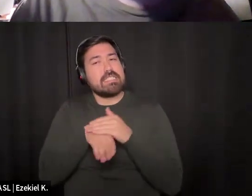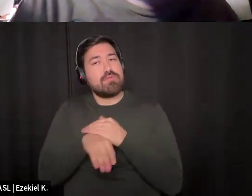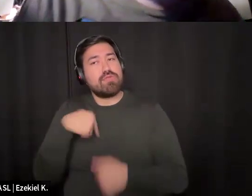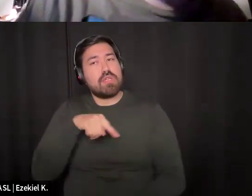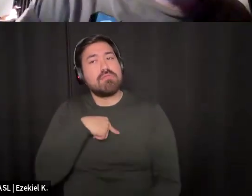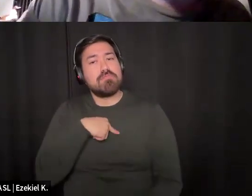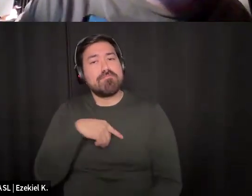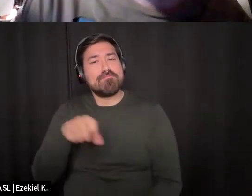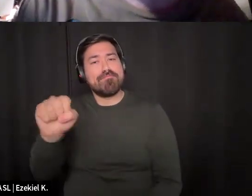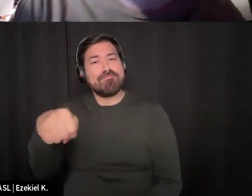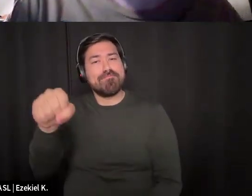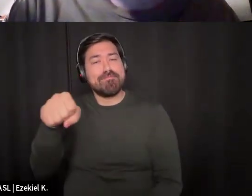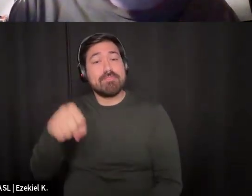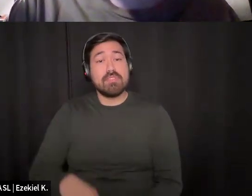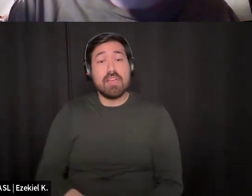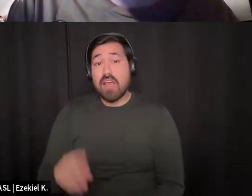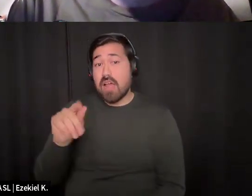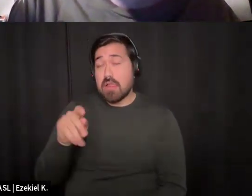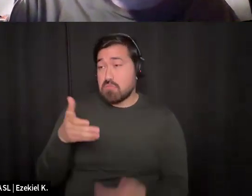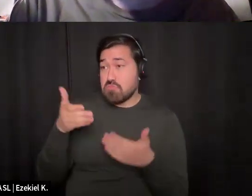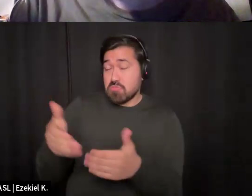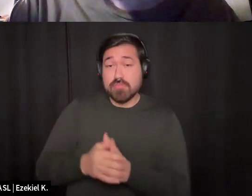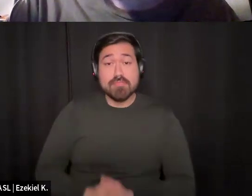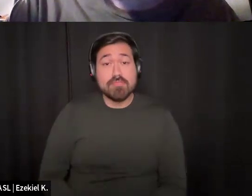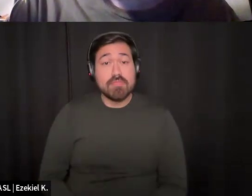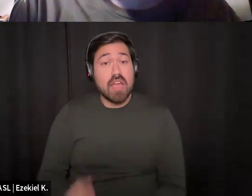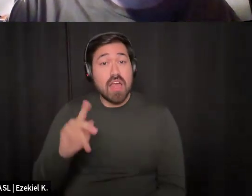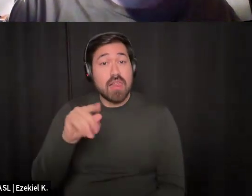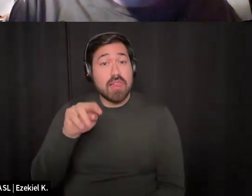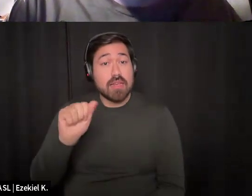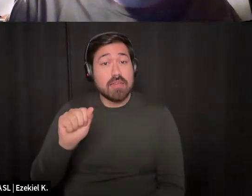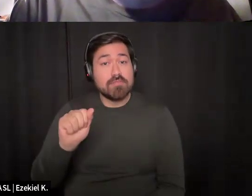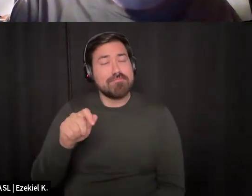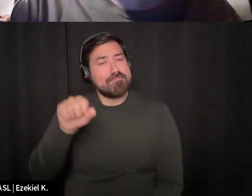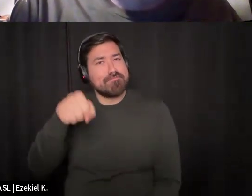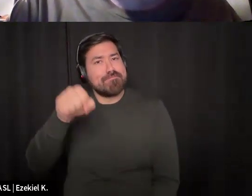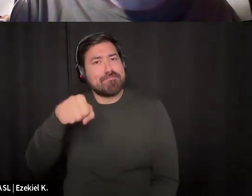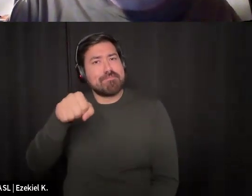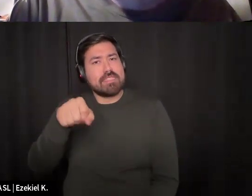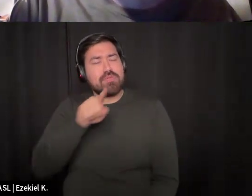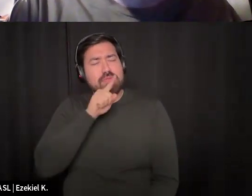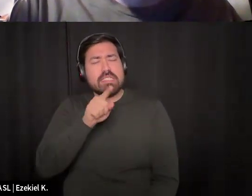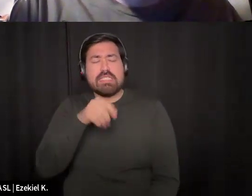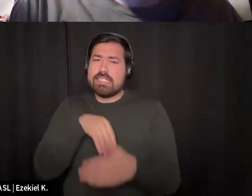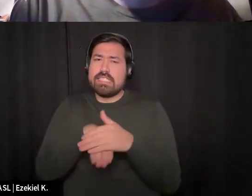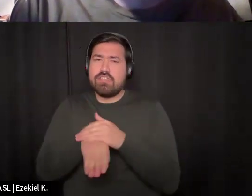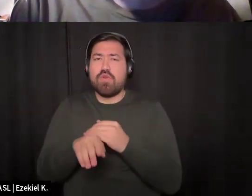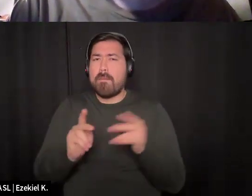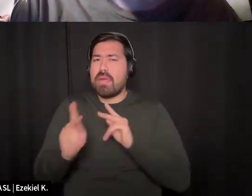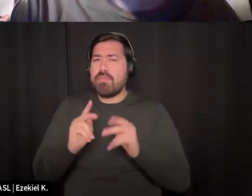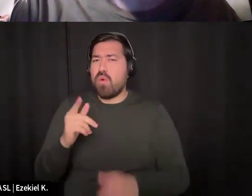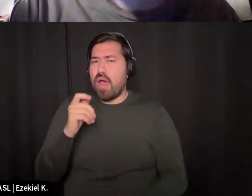Yeah. Yeah. Helena, you go. Yeah. Definitely, it's certainly accessible for people with